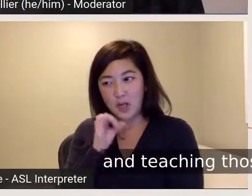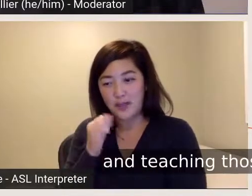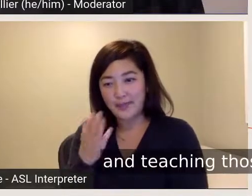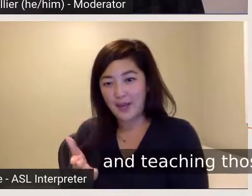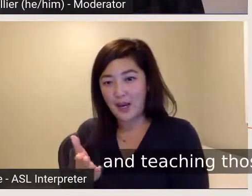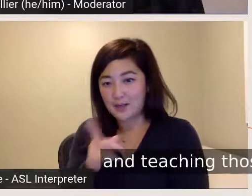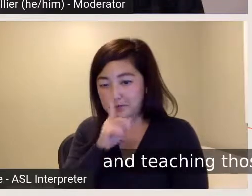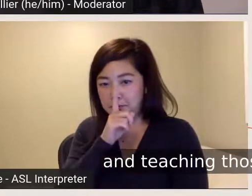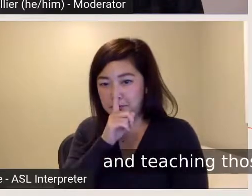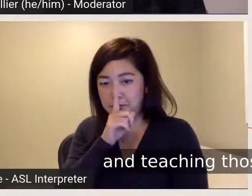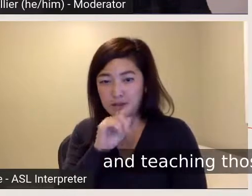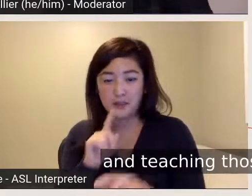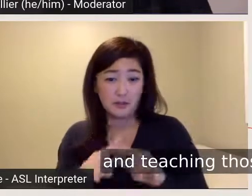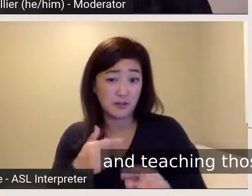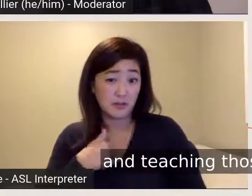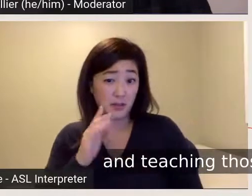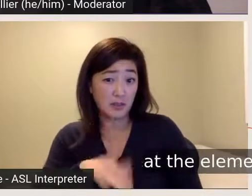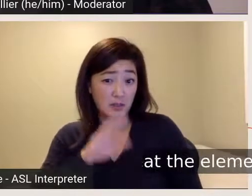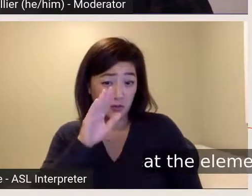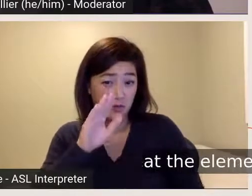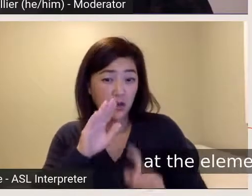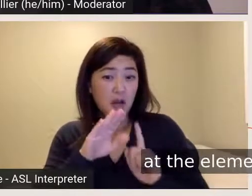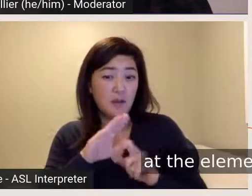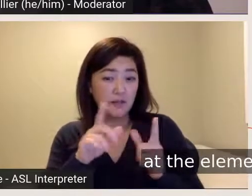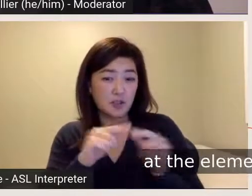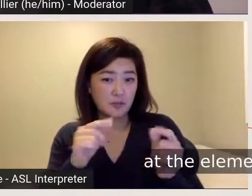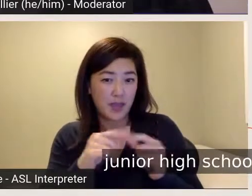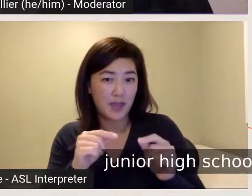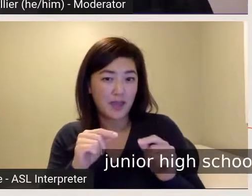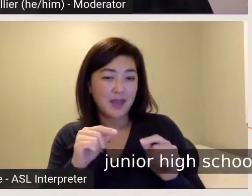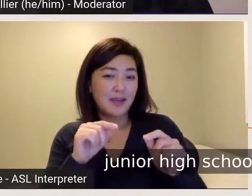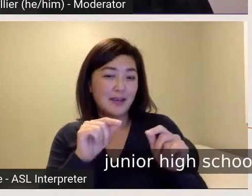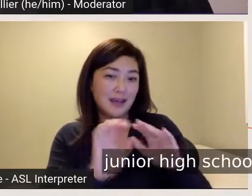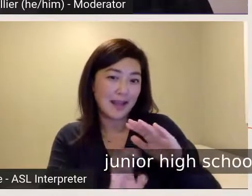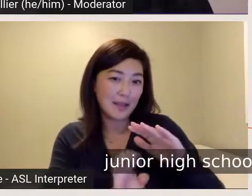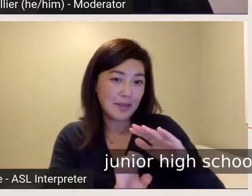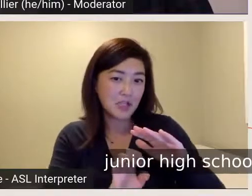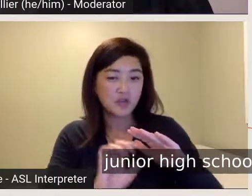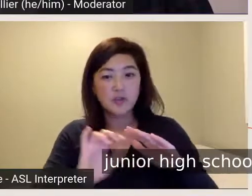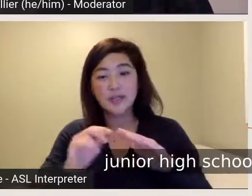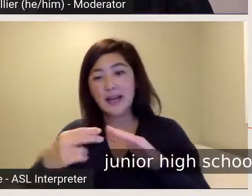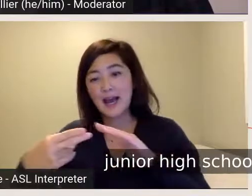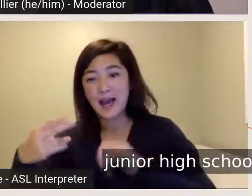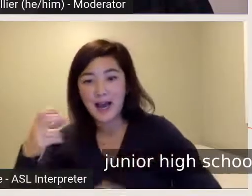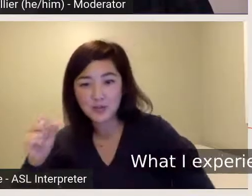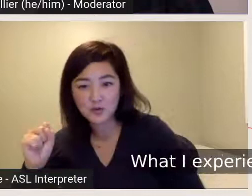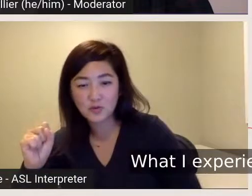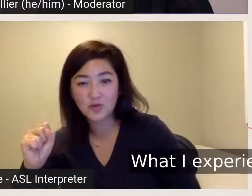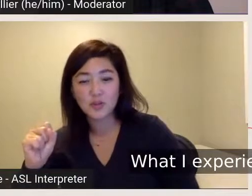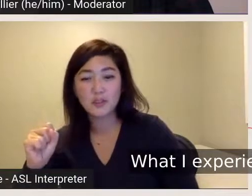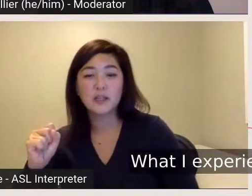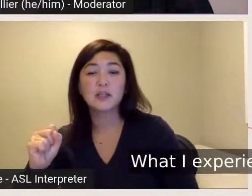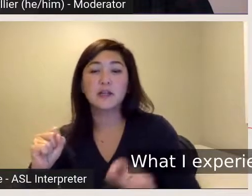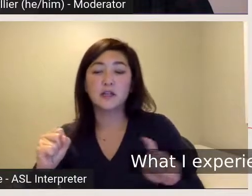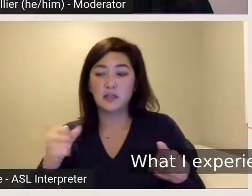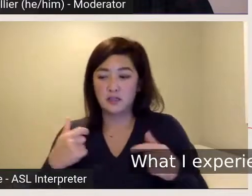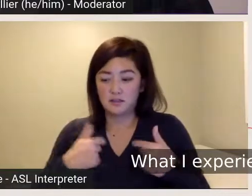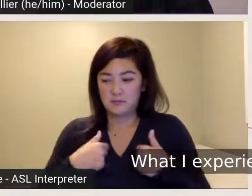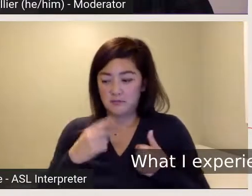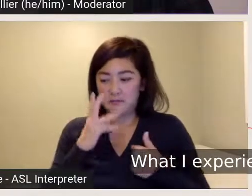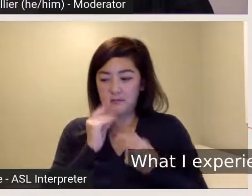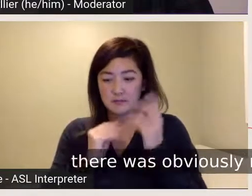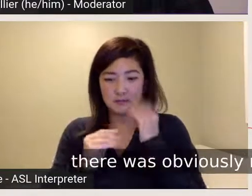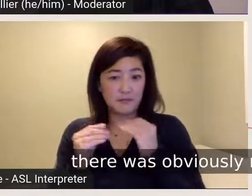Japan and taking those history courses at the elementary school, junior high school, and high school, what I experienced was